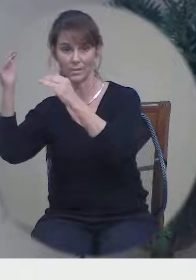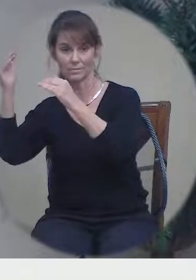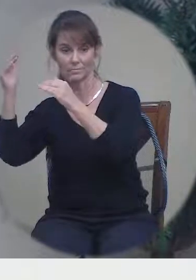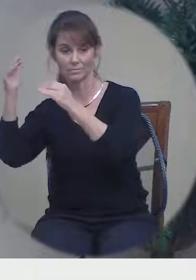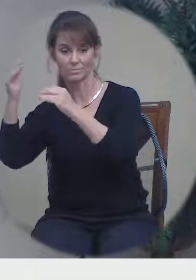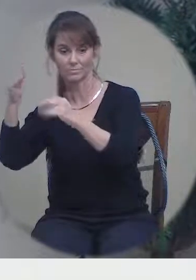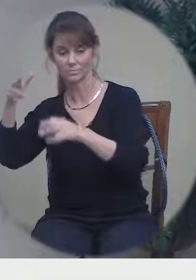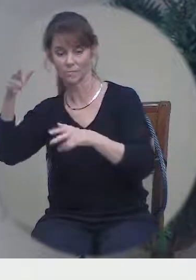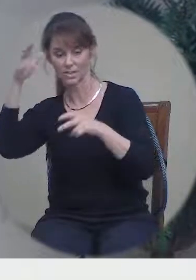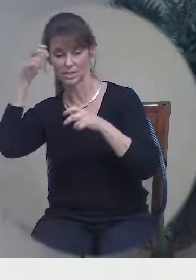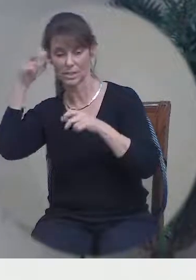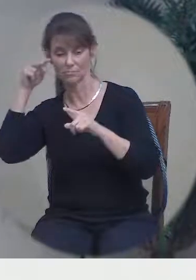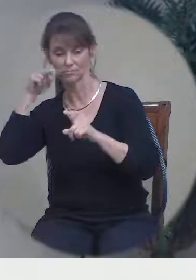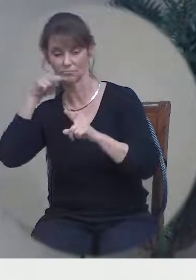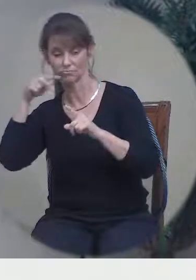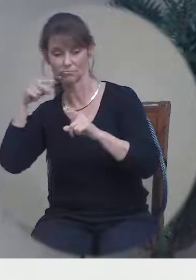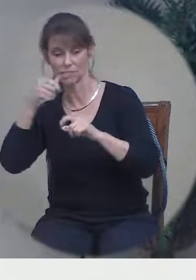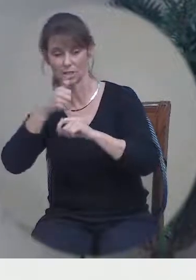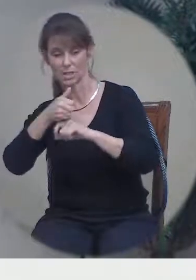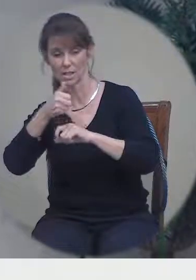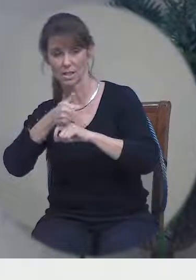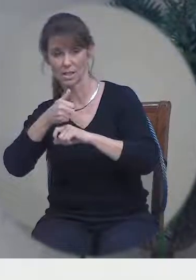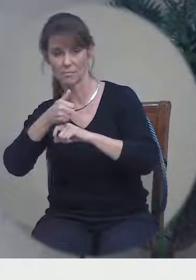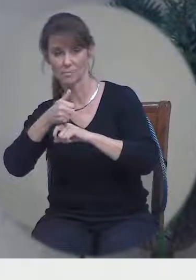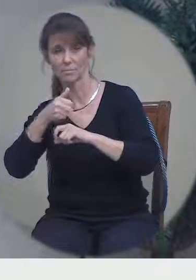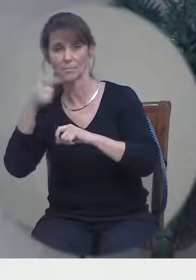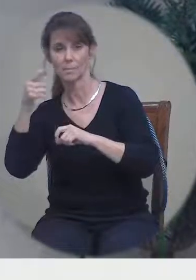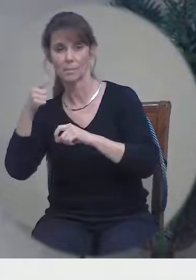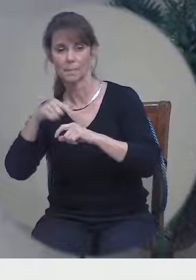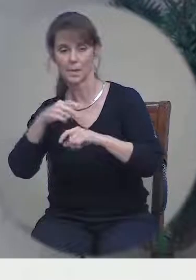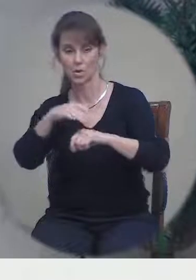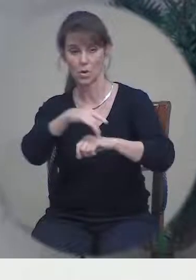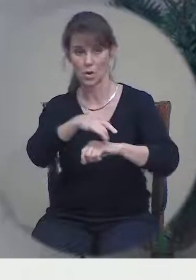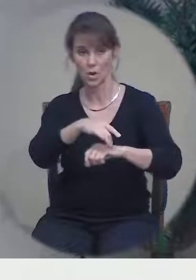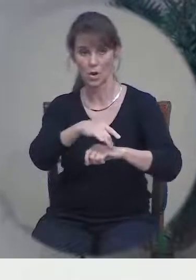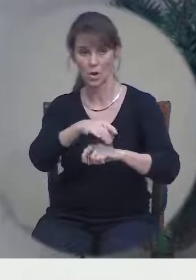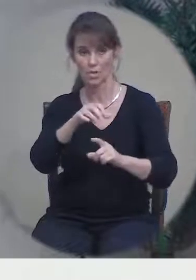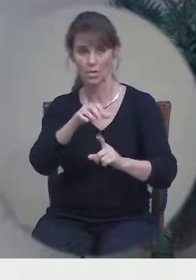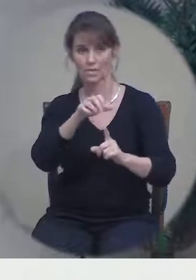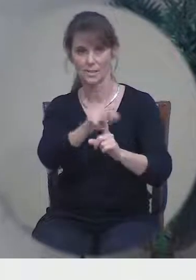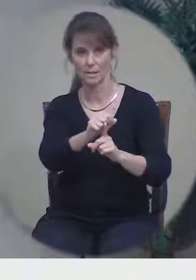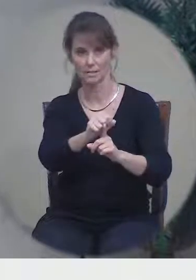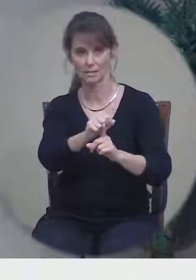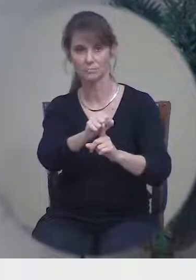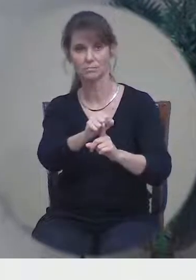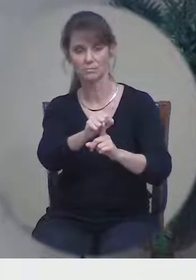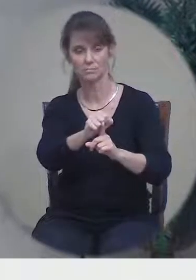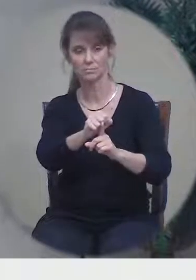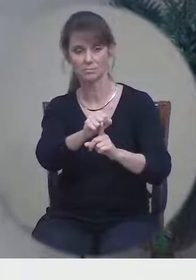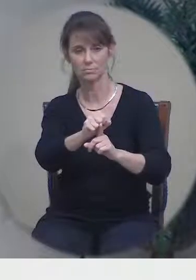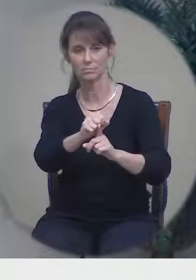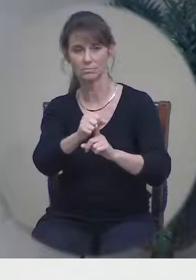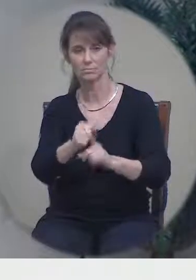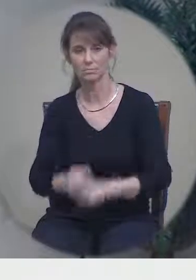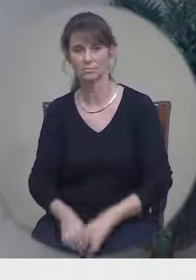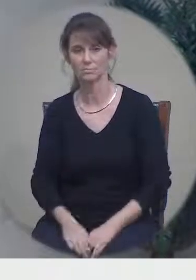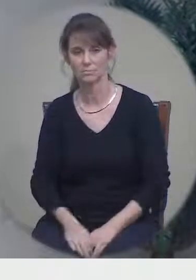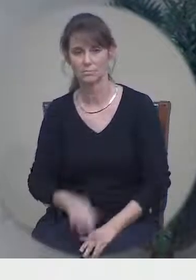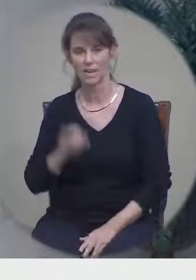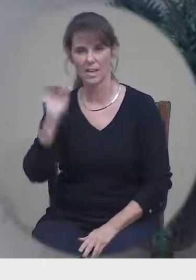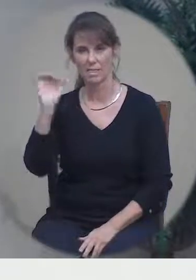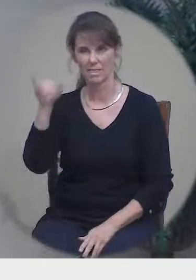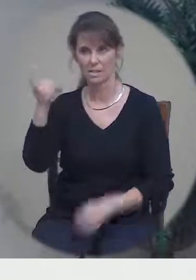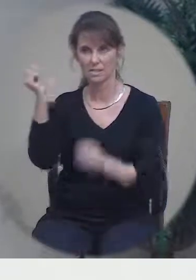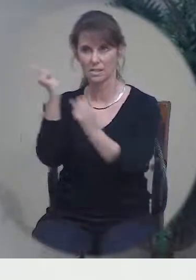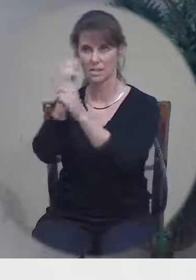question. That scene in heaven when Satan comes in the presence of God along with the other sons of